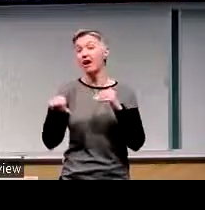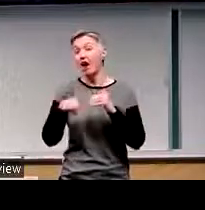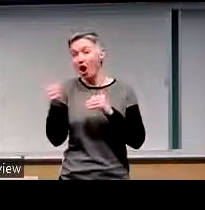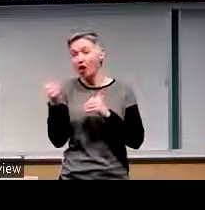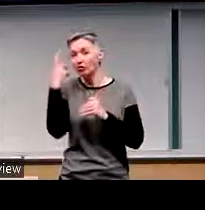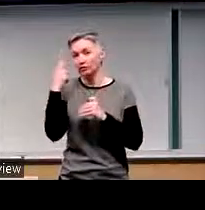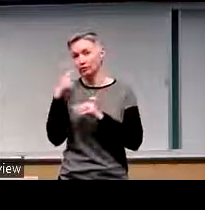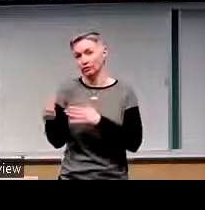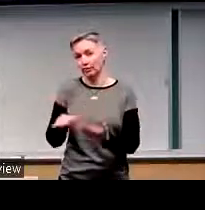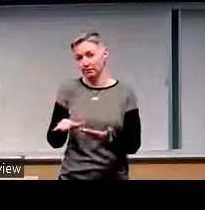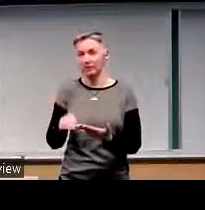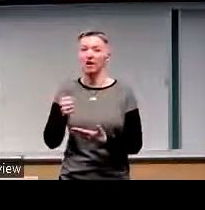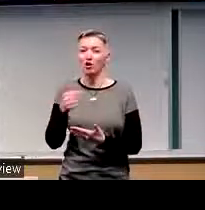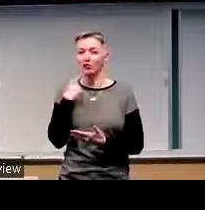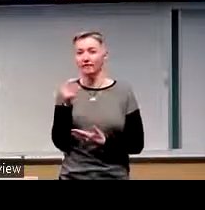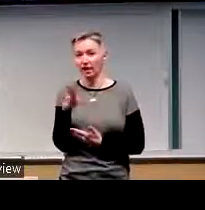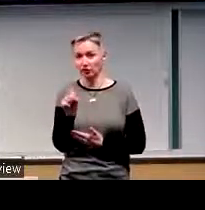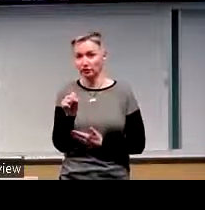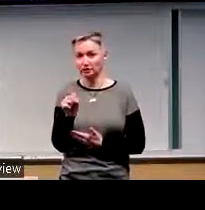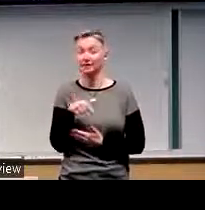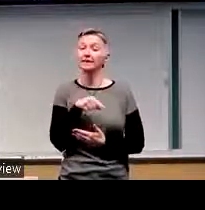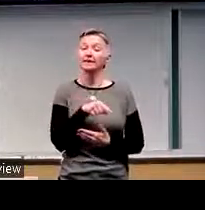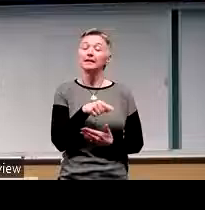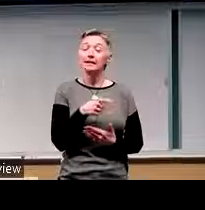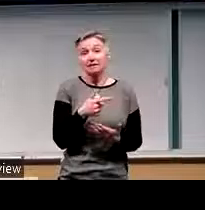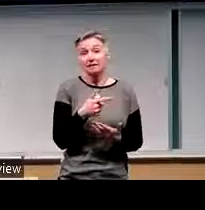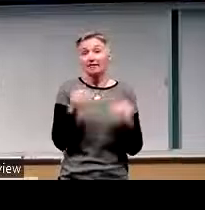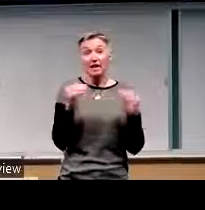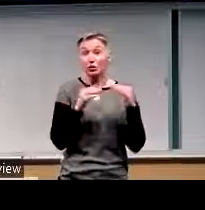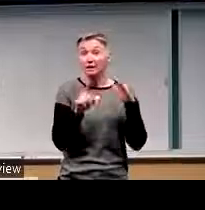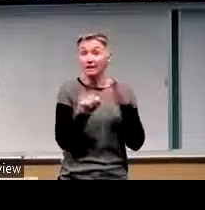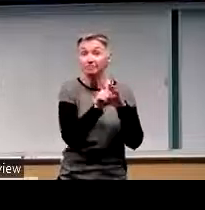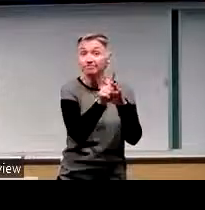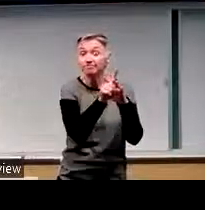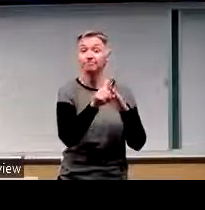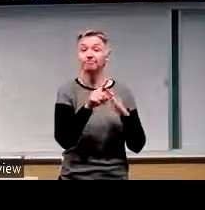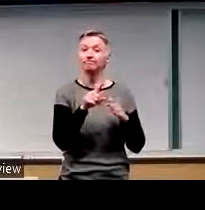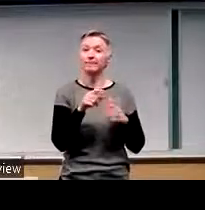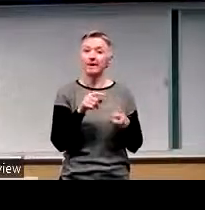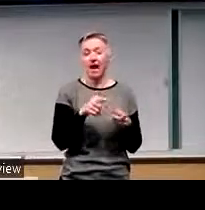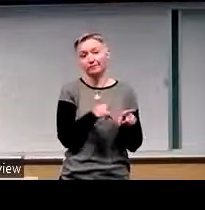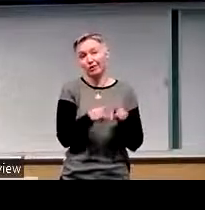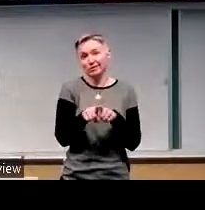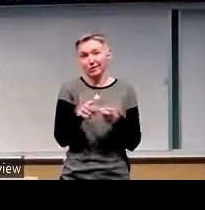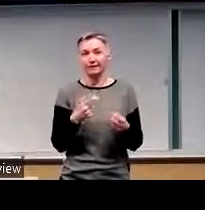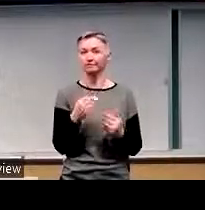risk factors in terms of prevalence and in terms of fatality or deadliness.